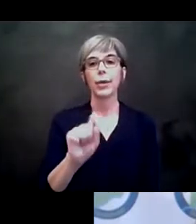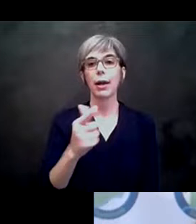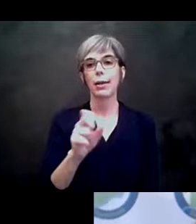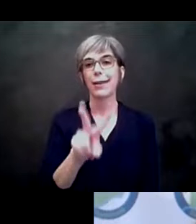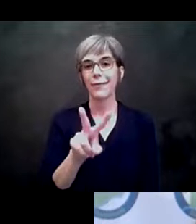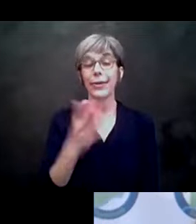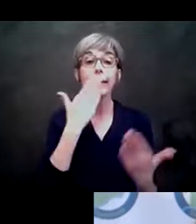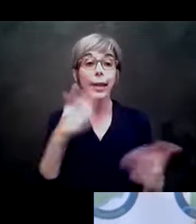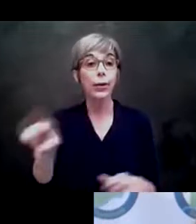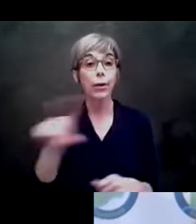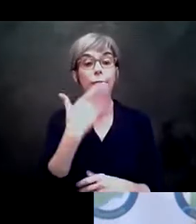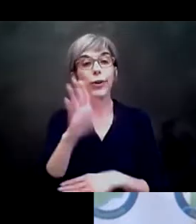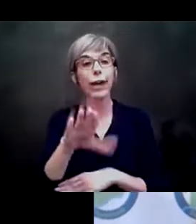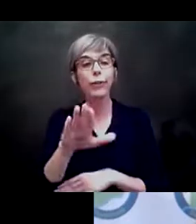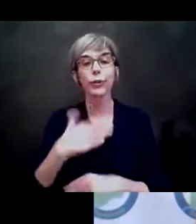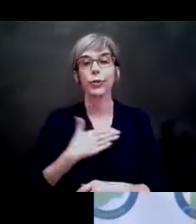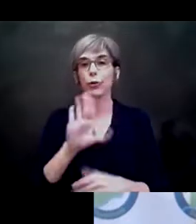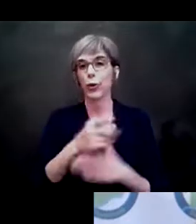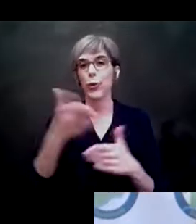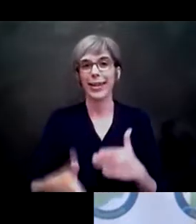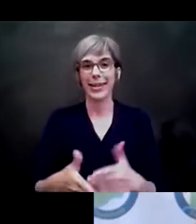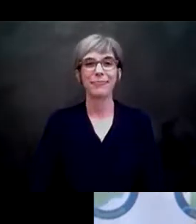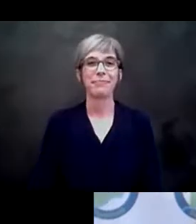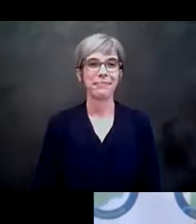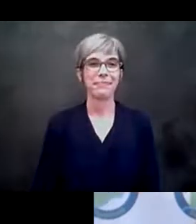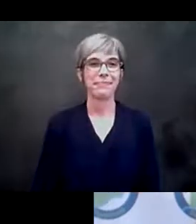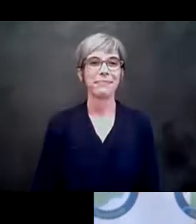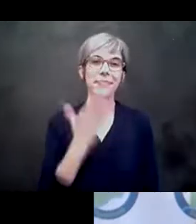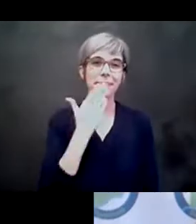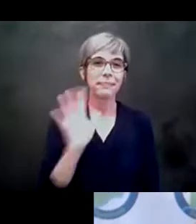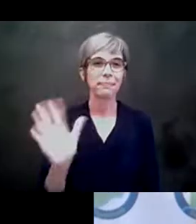So thank you all. Have a good afternoon and a nice weekend. Thank you. I know.